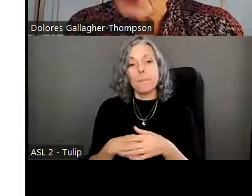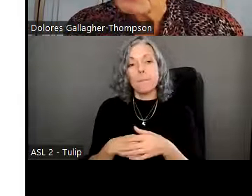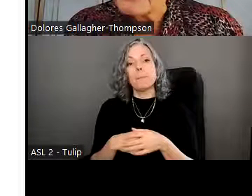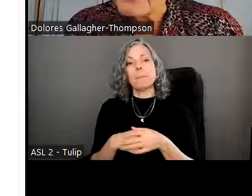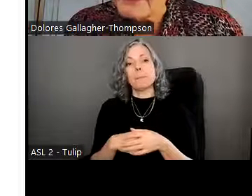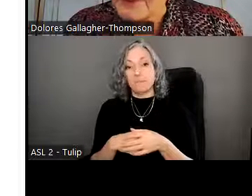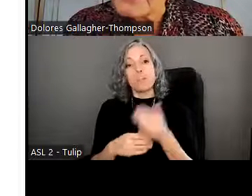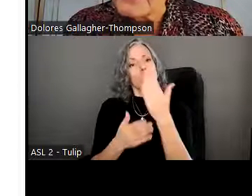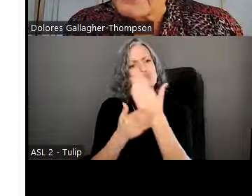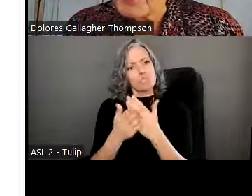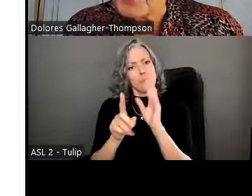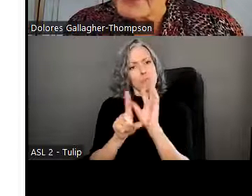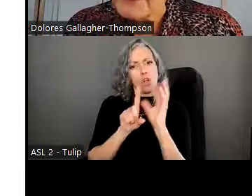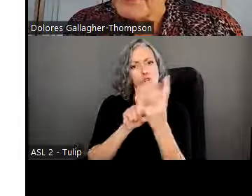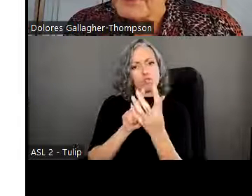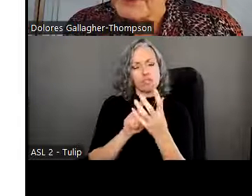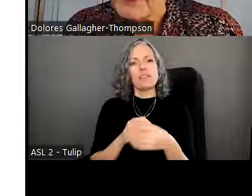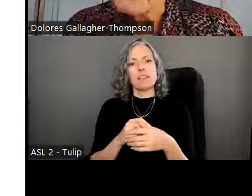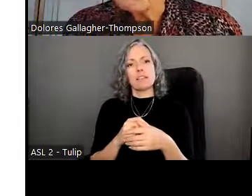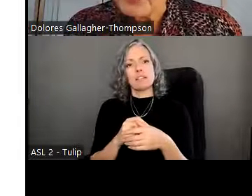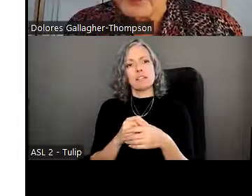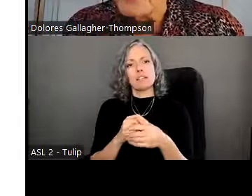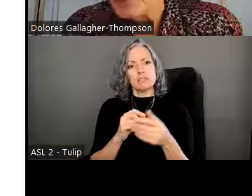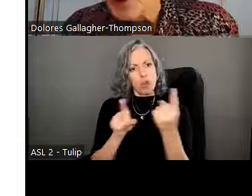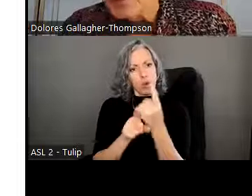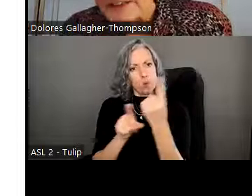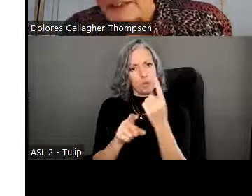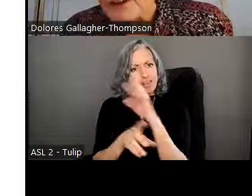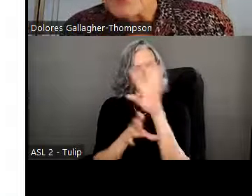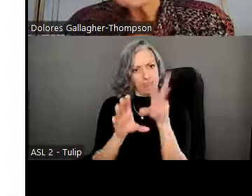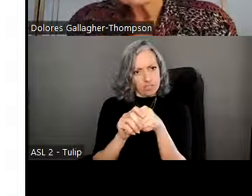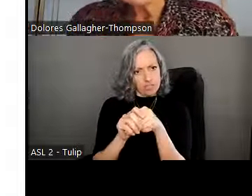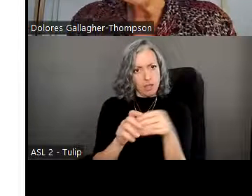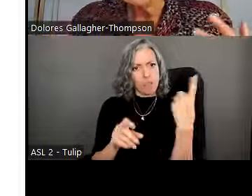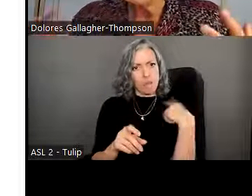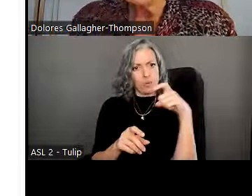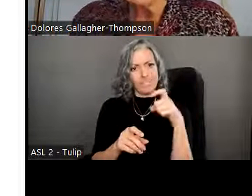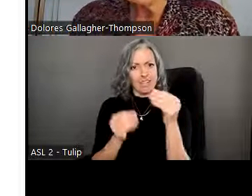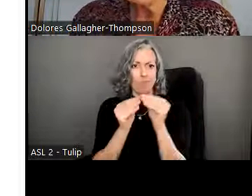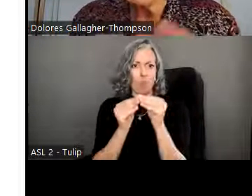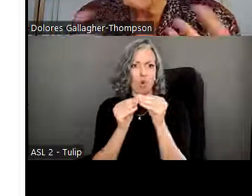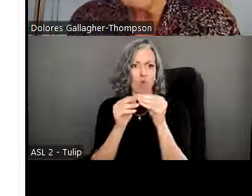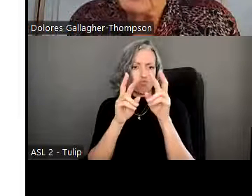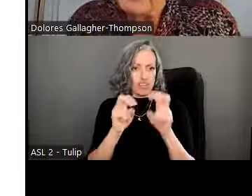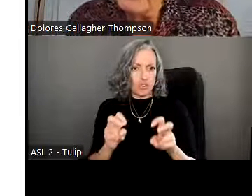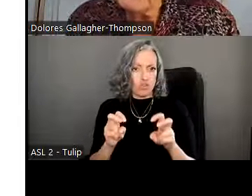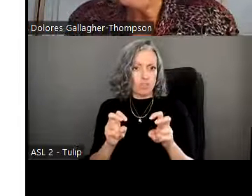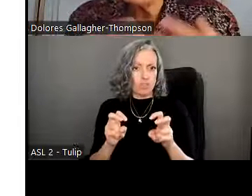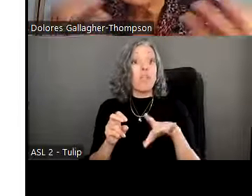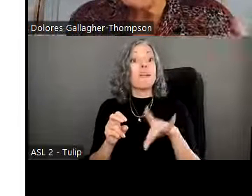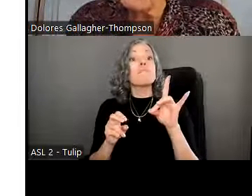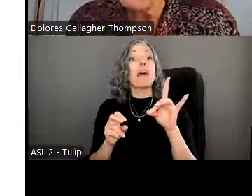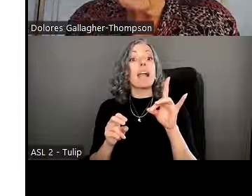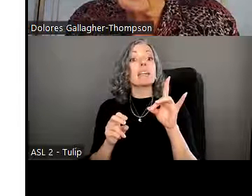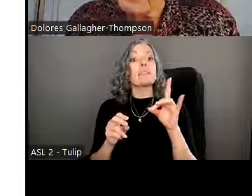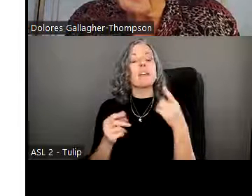some culturally and linguistically appropriate interventions, but we need more research so that we can find the flex point in